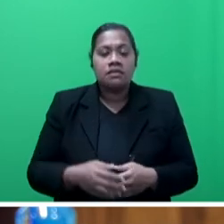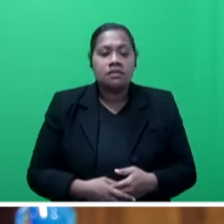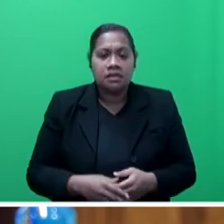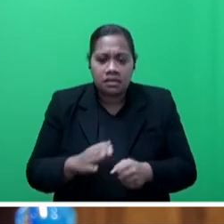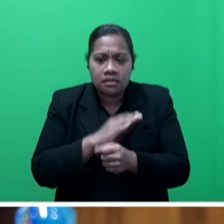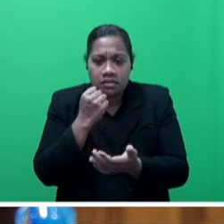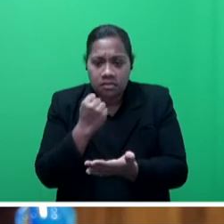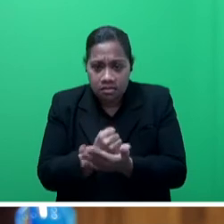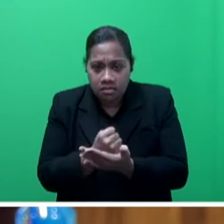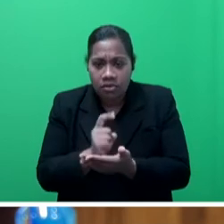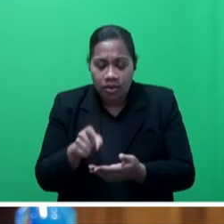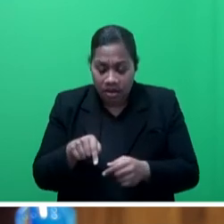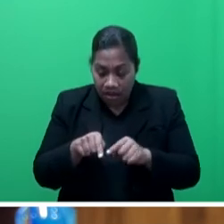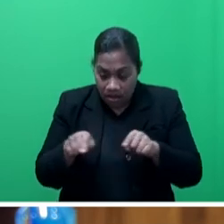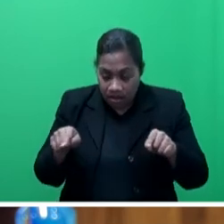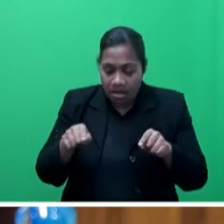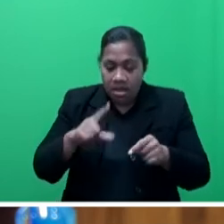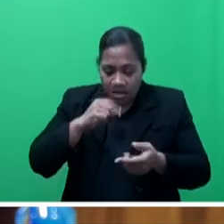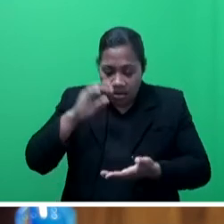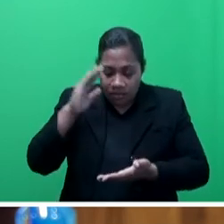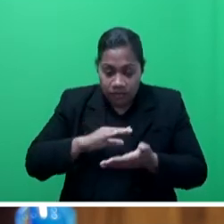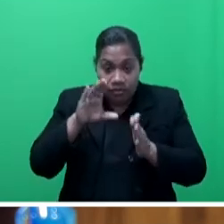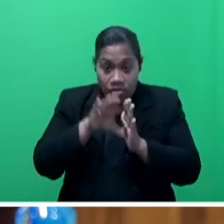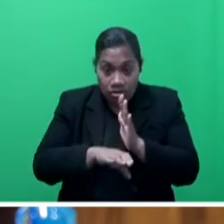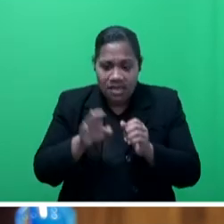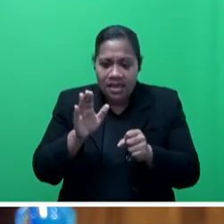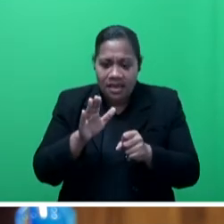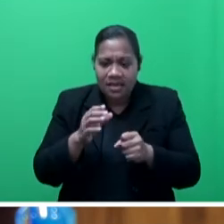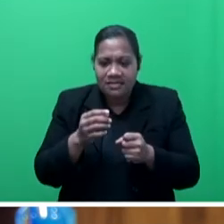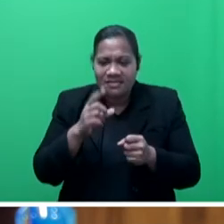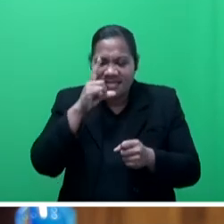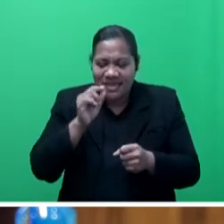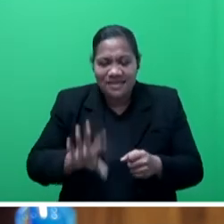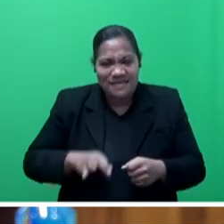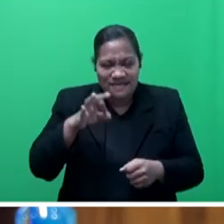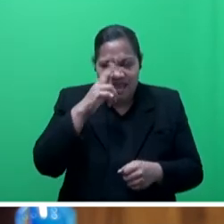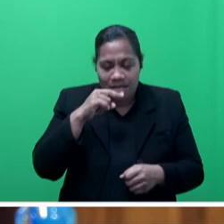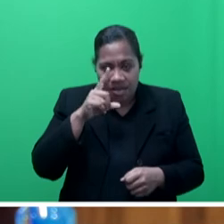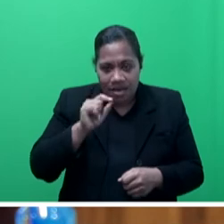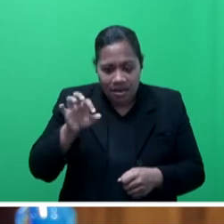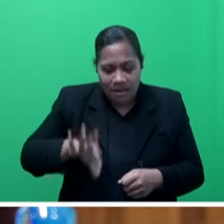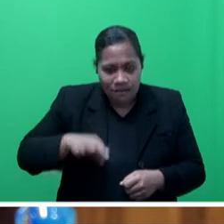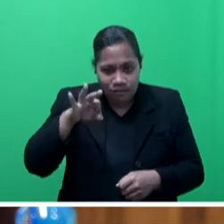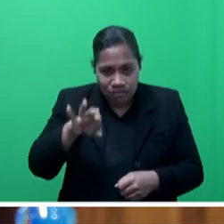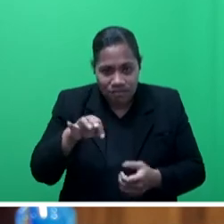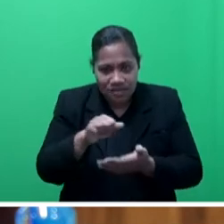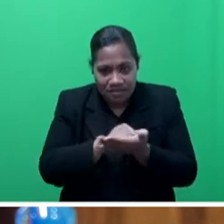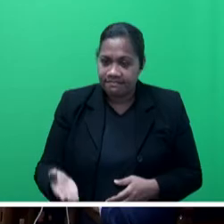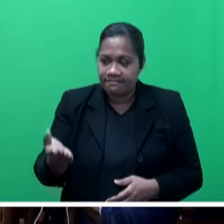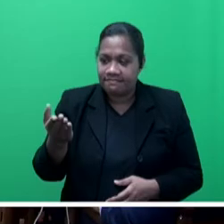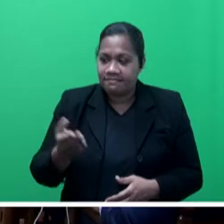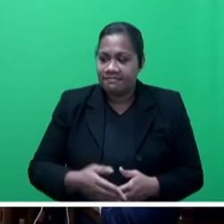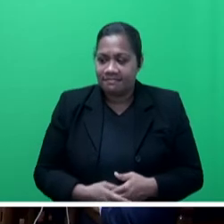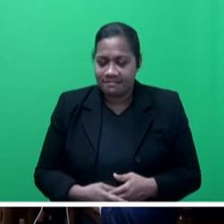in the volume that will reduce prices and make it affordable, that is the long-term strategy to ensure and guarantee food security of ordinary Fijians, Mr. Speaker.